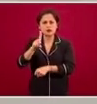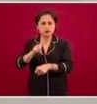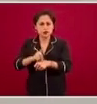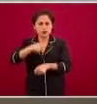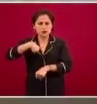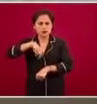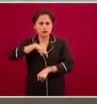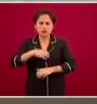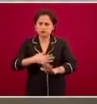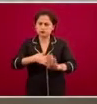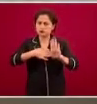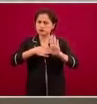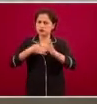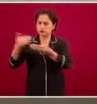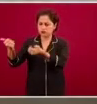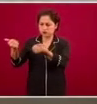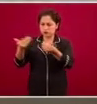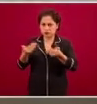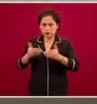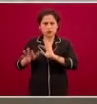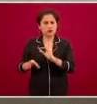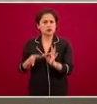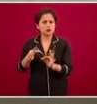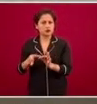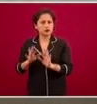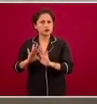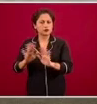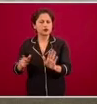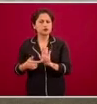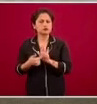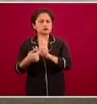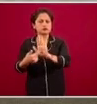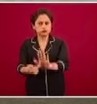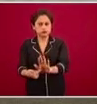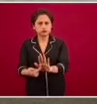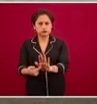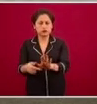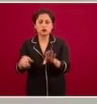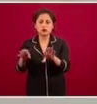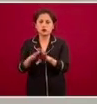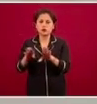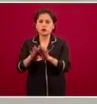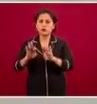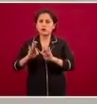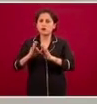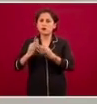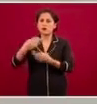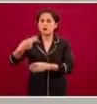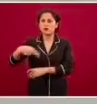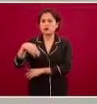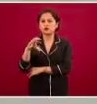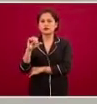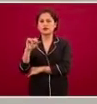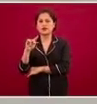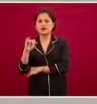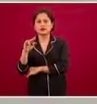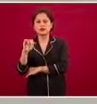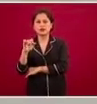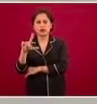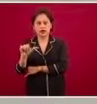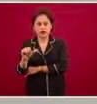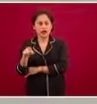Today we'll be talking about the technical daily report, and also we want to share with you the estimation of the